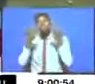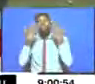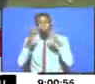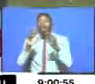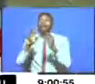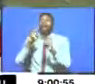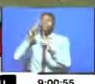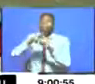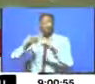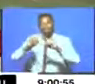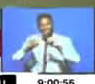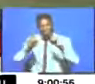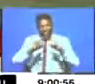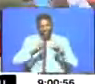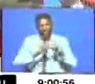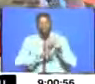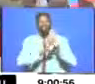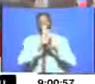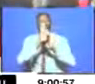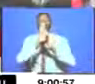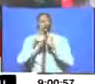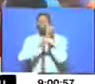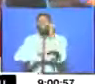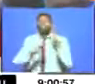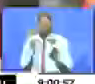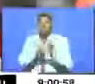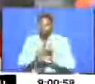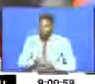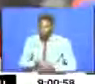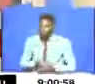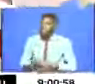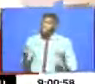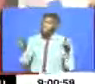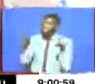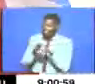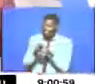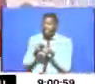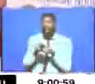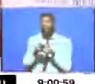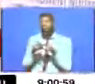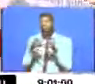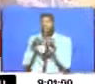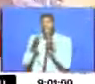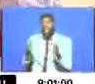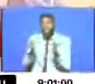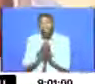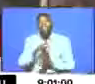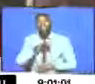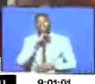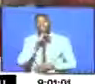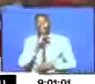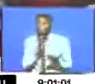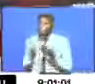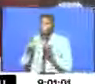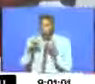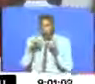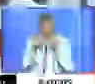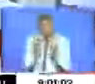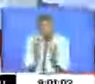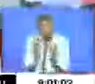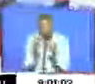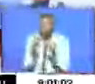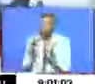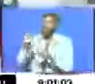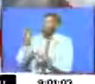who accompanied Odinga dismissed claims by their counterparts in Kenya Kwanza, who allegedly suggested the ODM leader did not care about the Lea